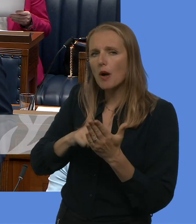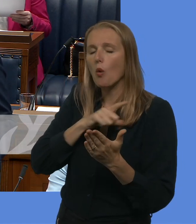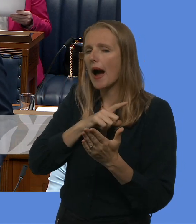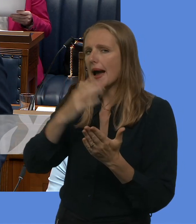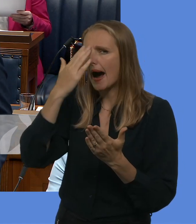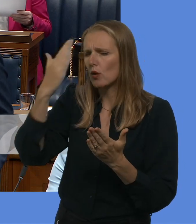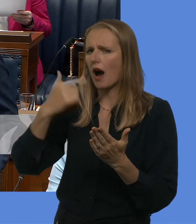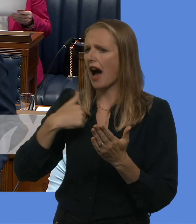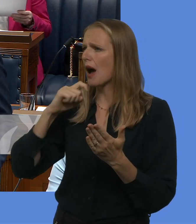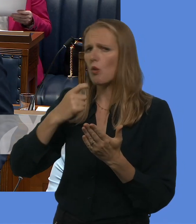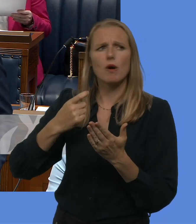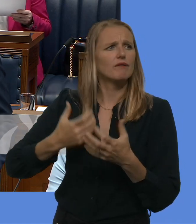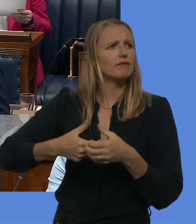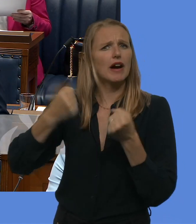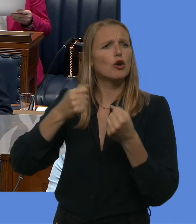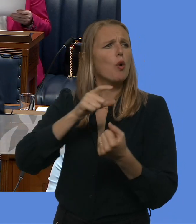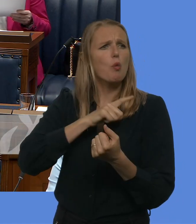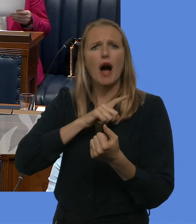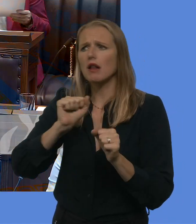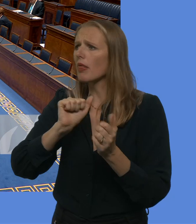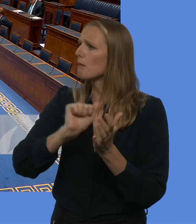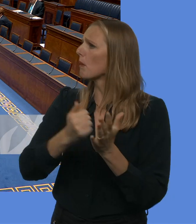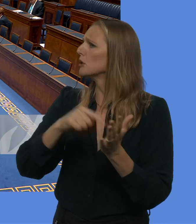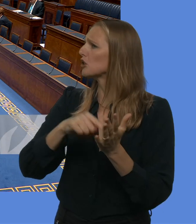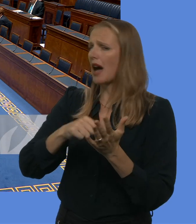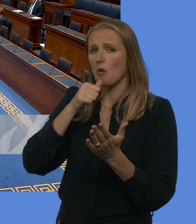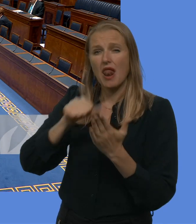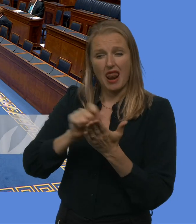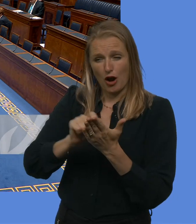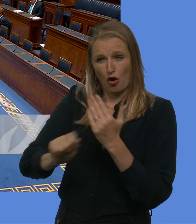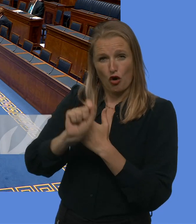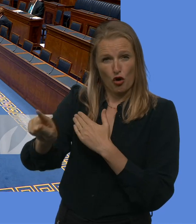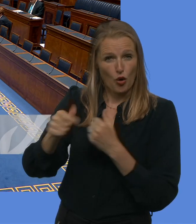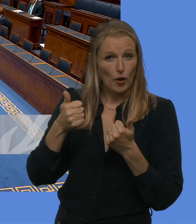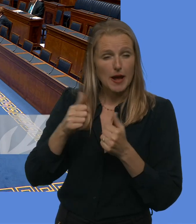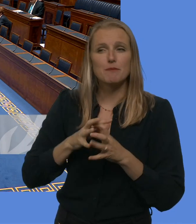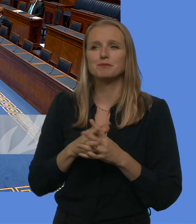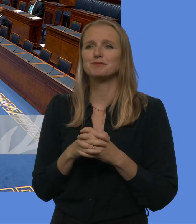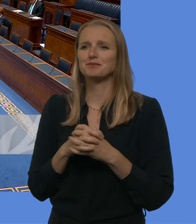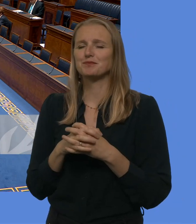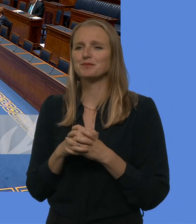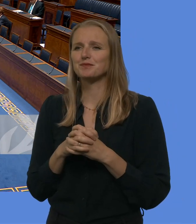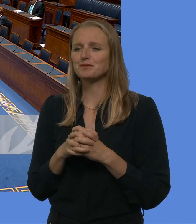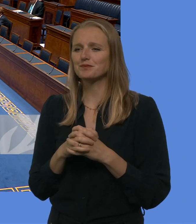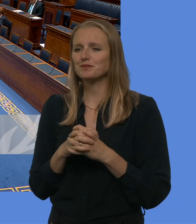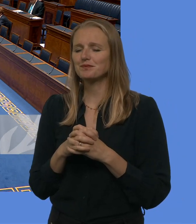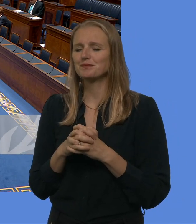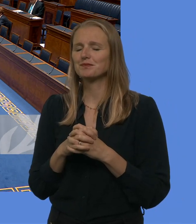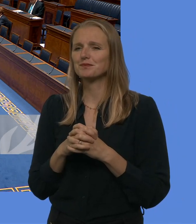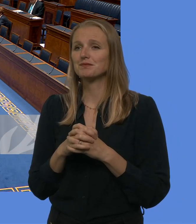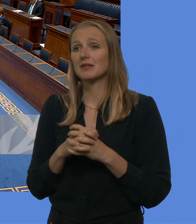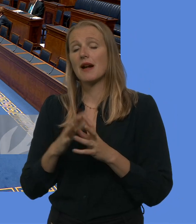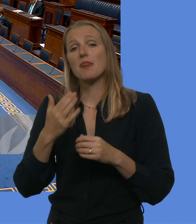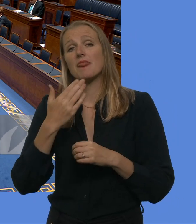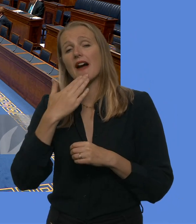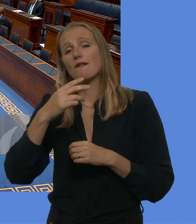but I'll certainly provide a written response to the member. Peter McReynolds. I thank the Minister for his answers so far.